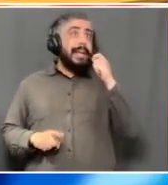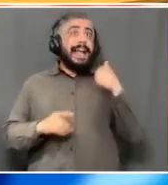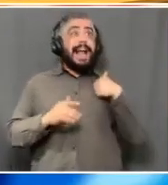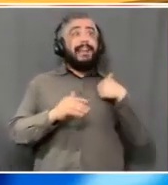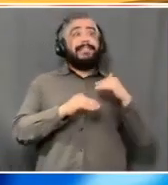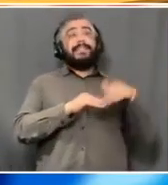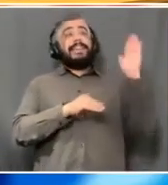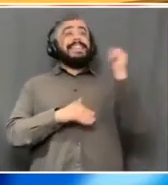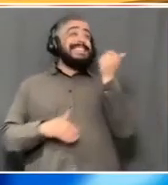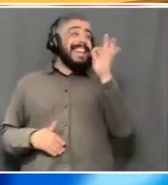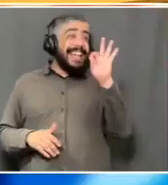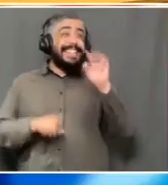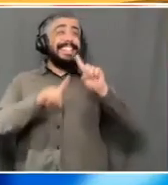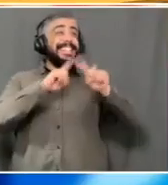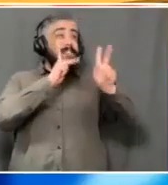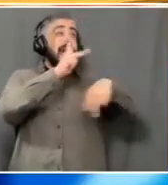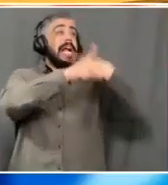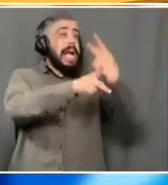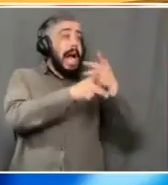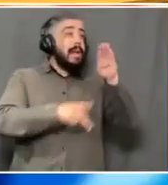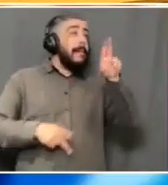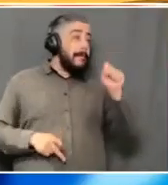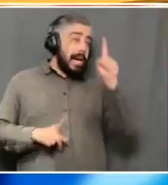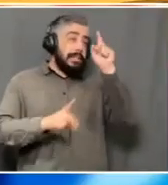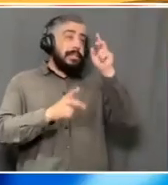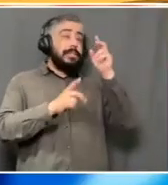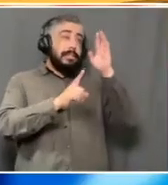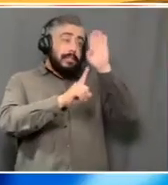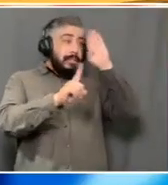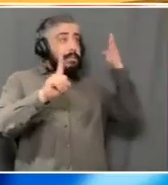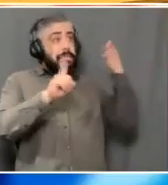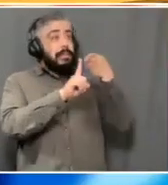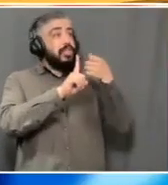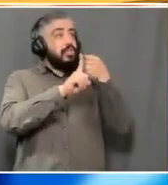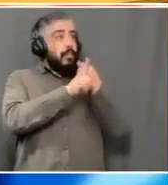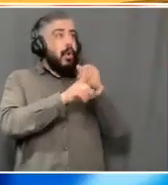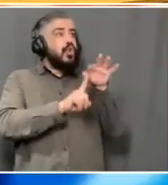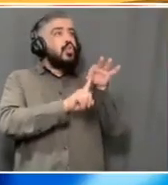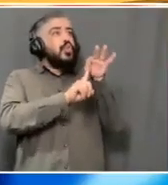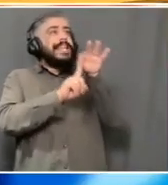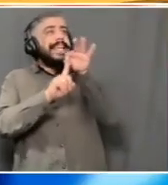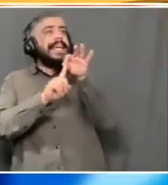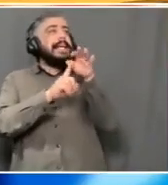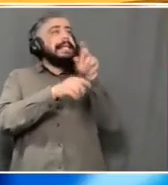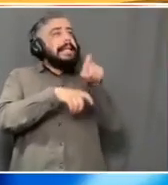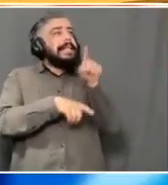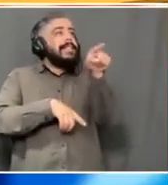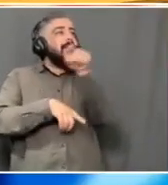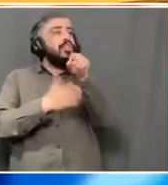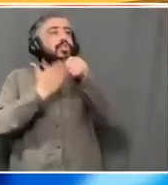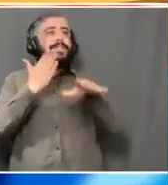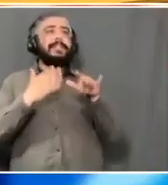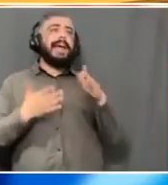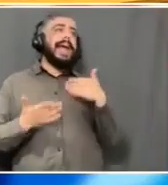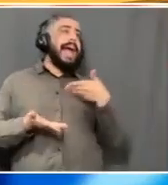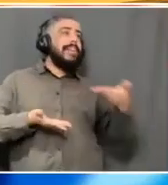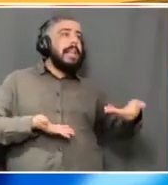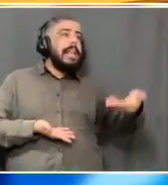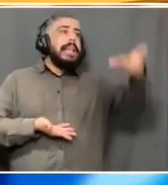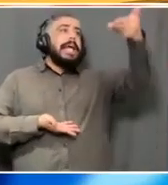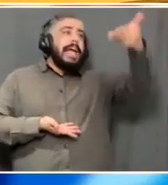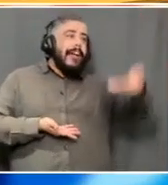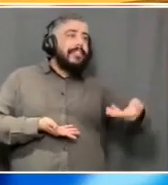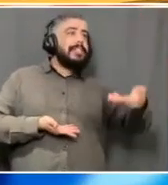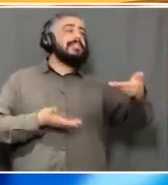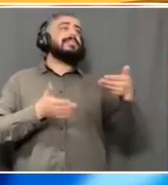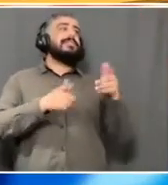variations of buses that are intended to serve the different unique needs of students, the type of lifts and equipment that are necessary.